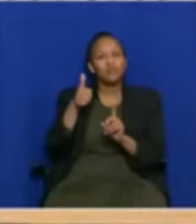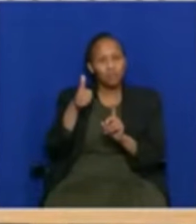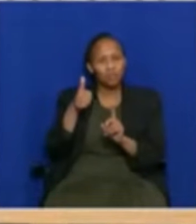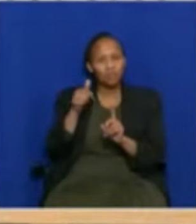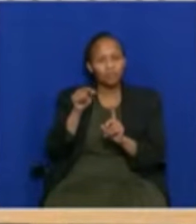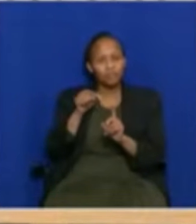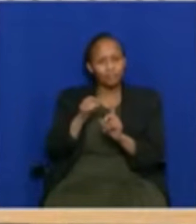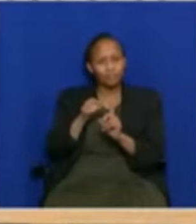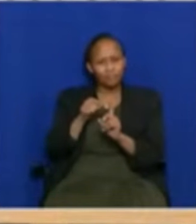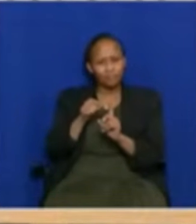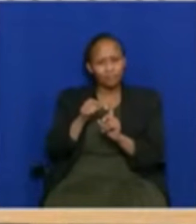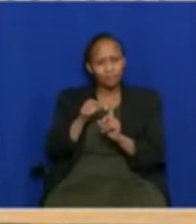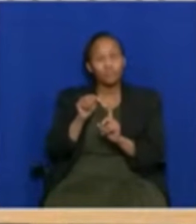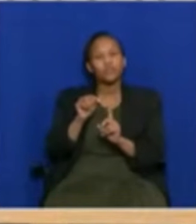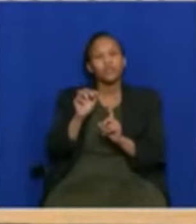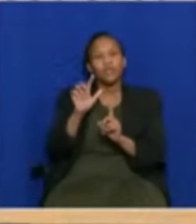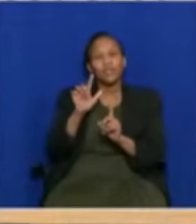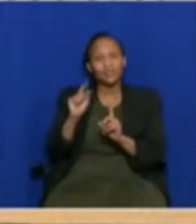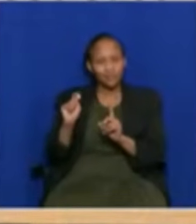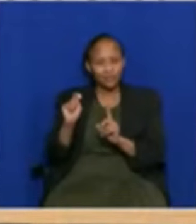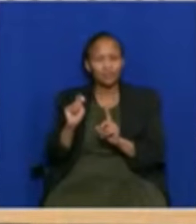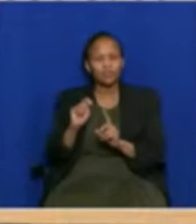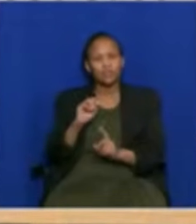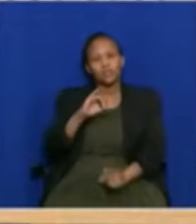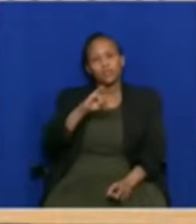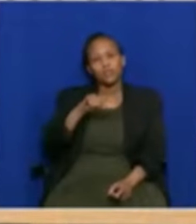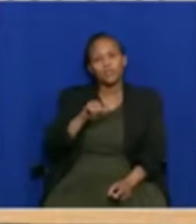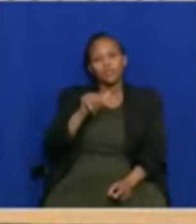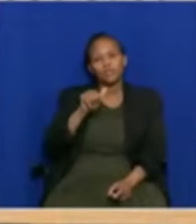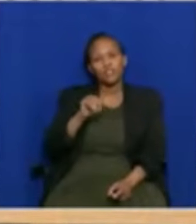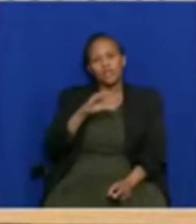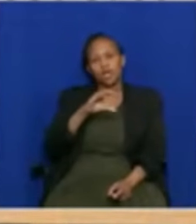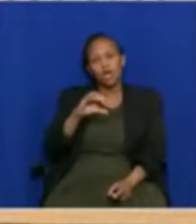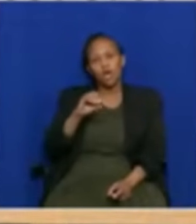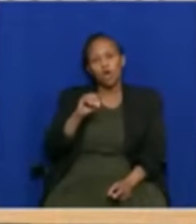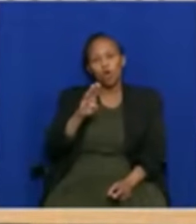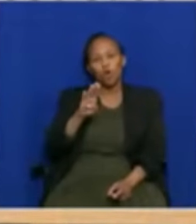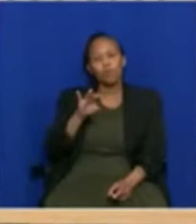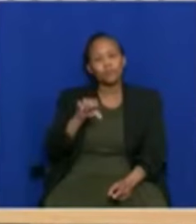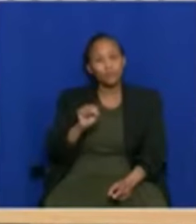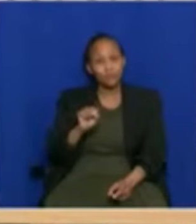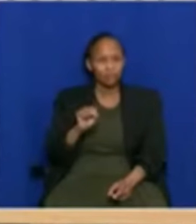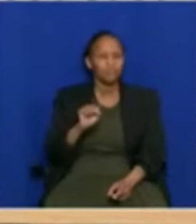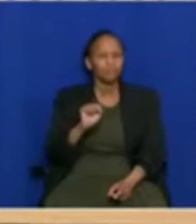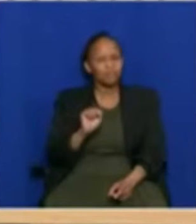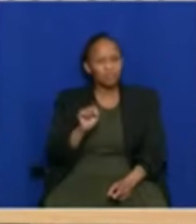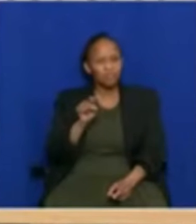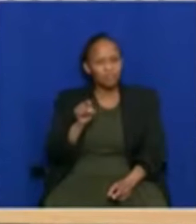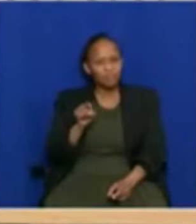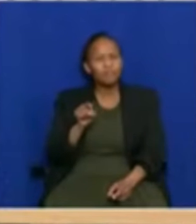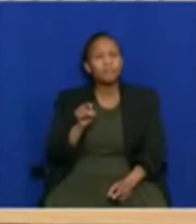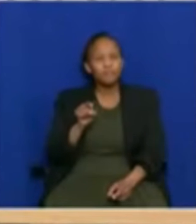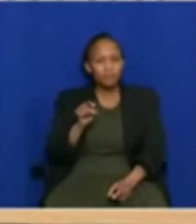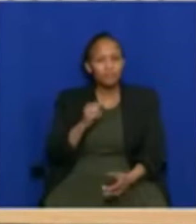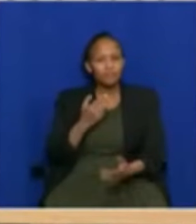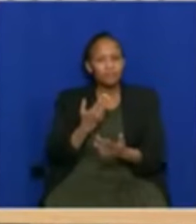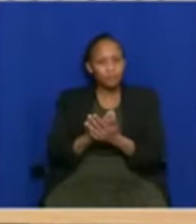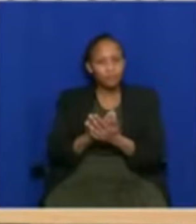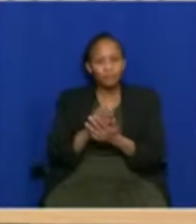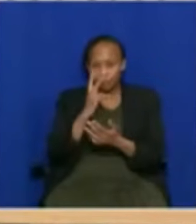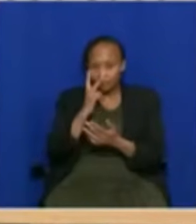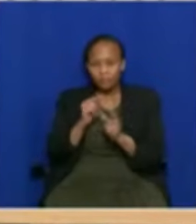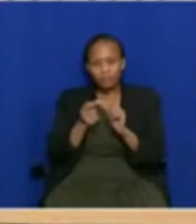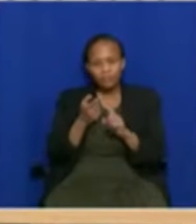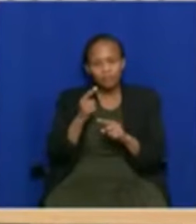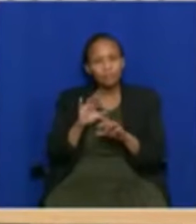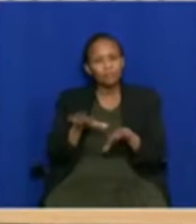Lieutenant General Jacobs. That much you were able to deduce from the documents you got, the 2. Yes, Sorry,